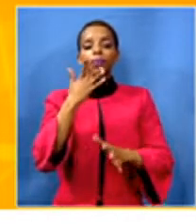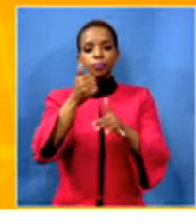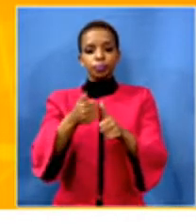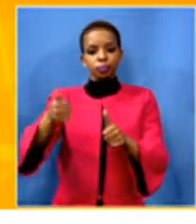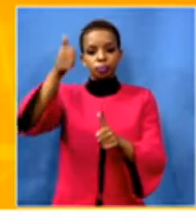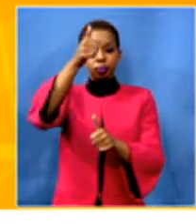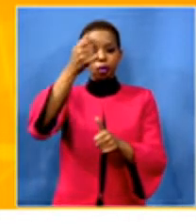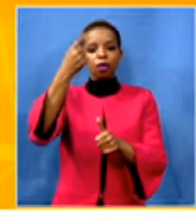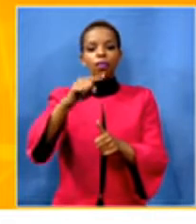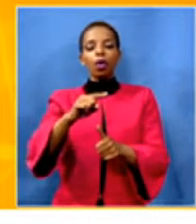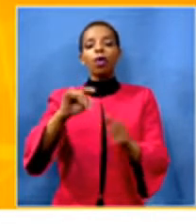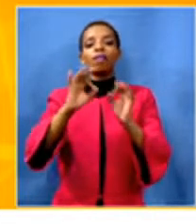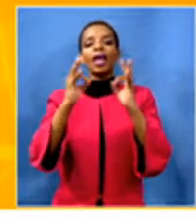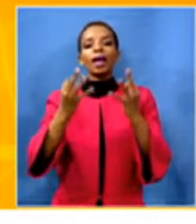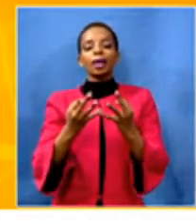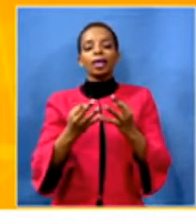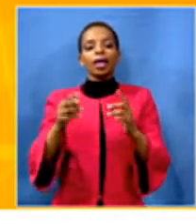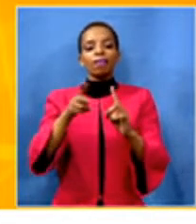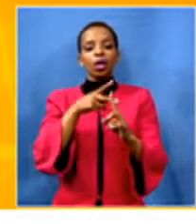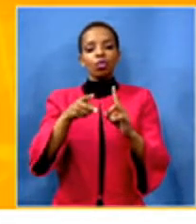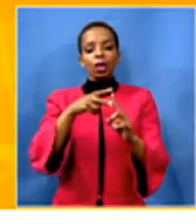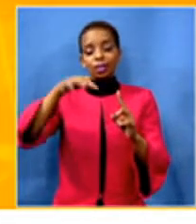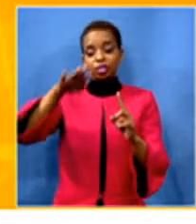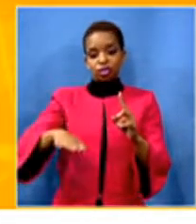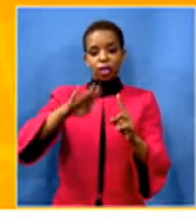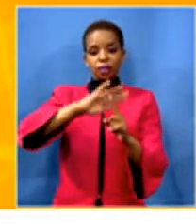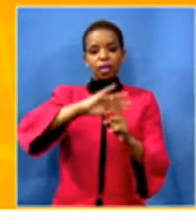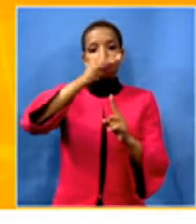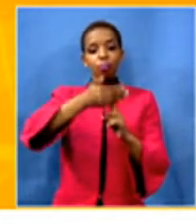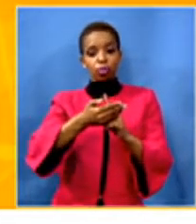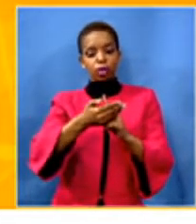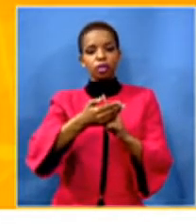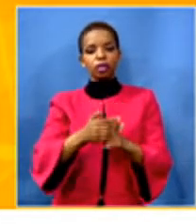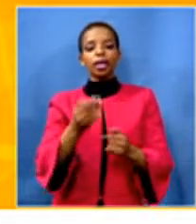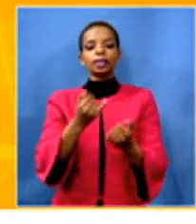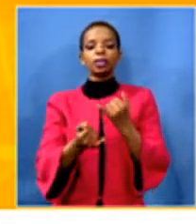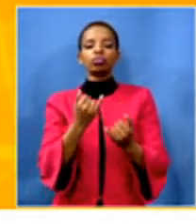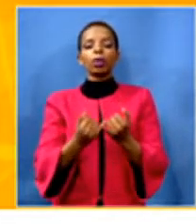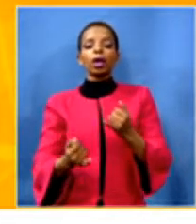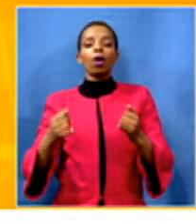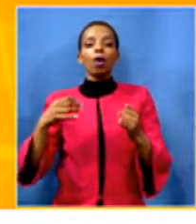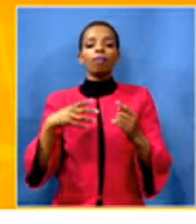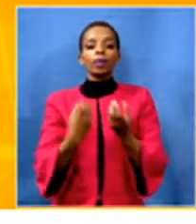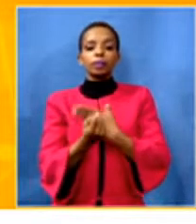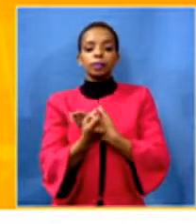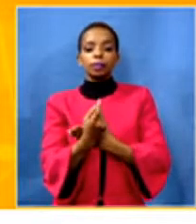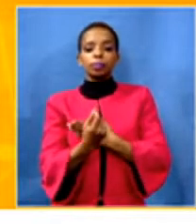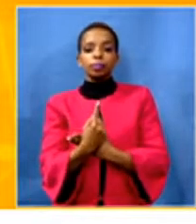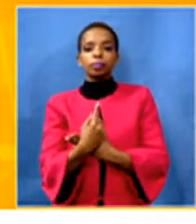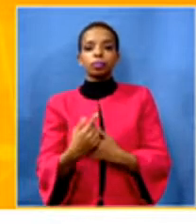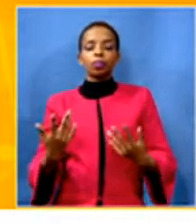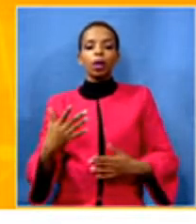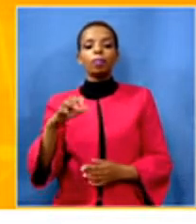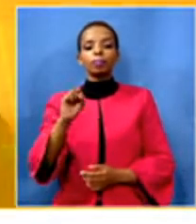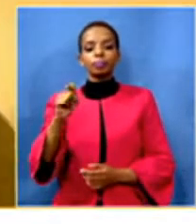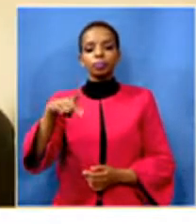the Family Violence, Child Protection and Sexual Offences Investigating Office at the SAPS. Major General, thanks for